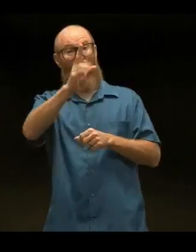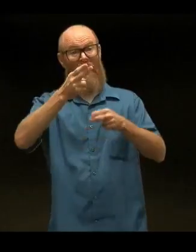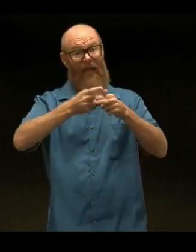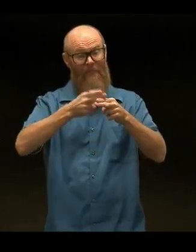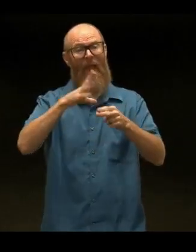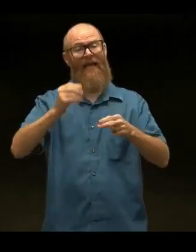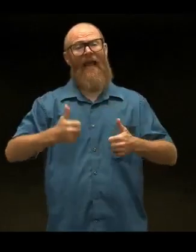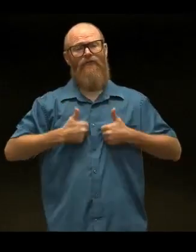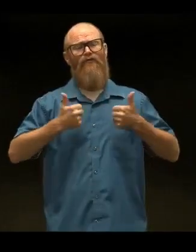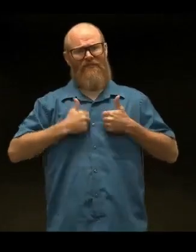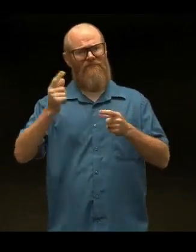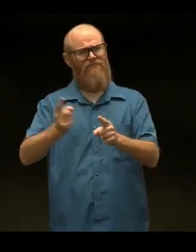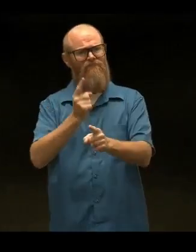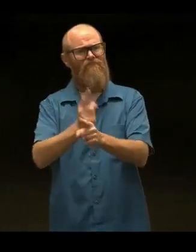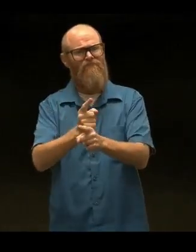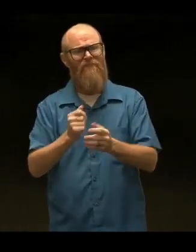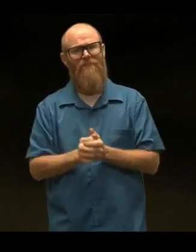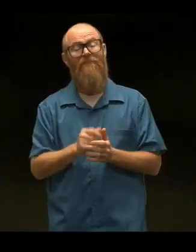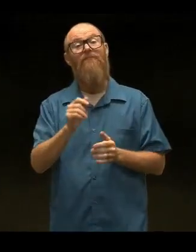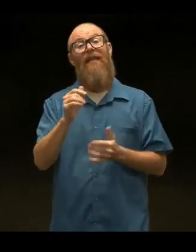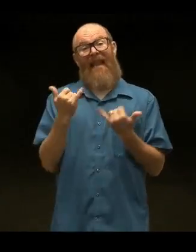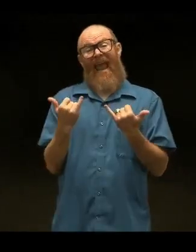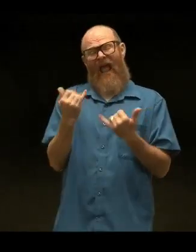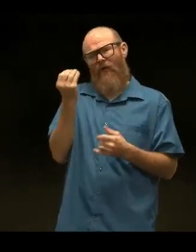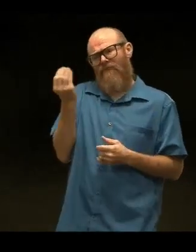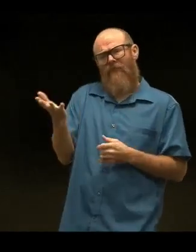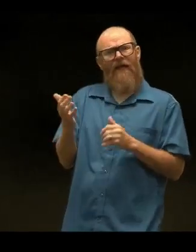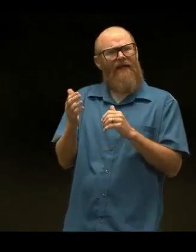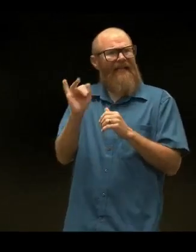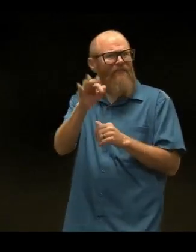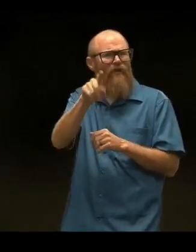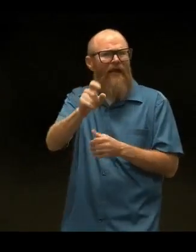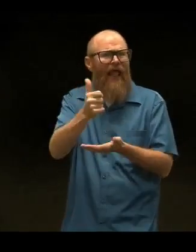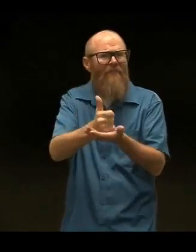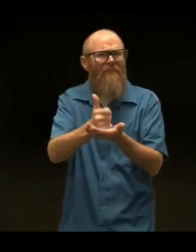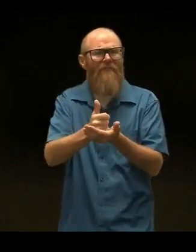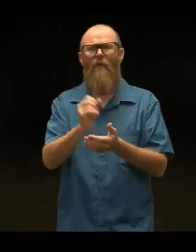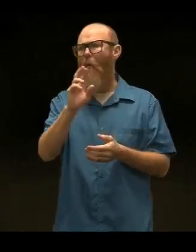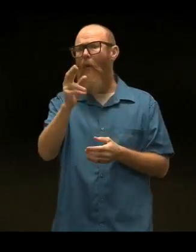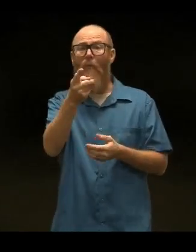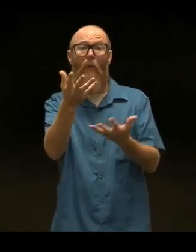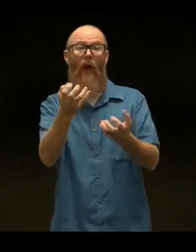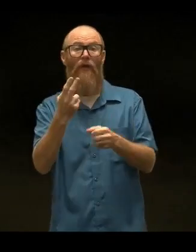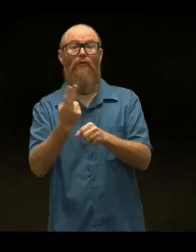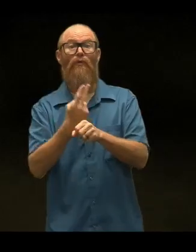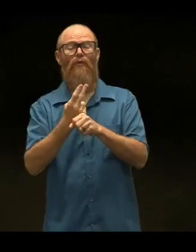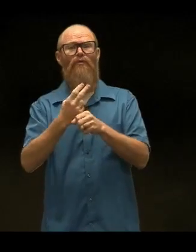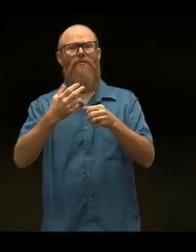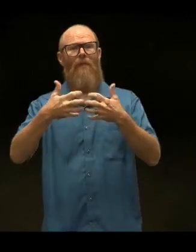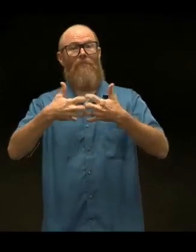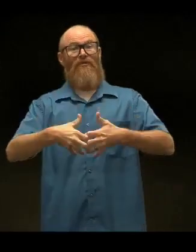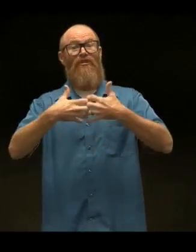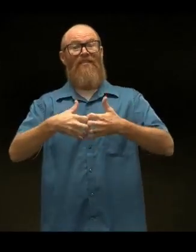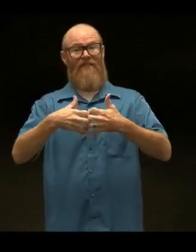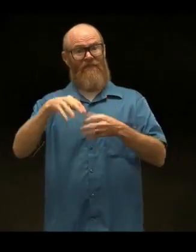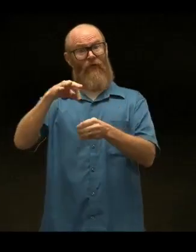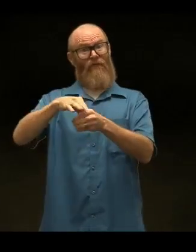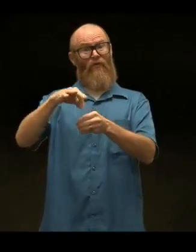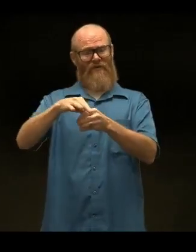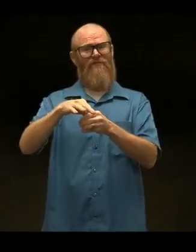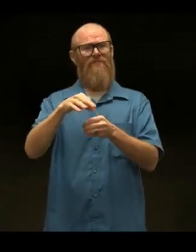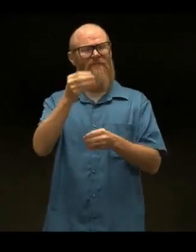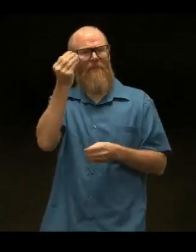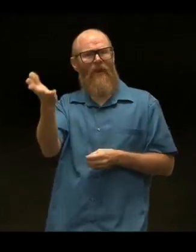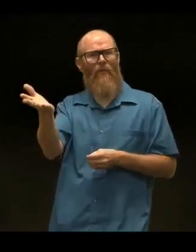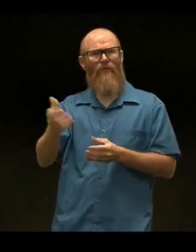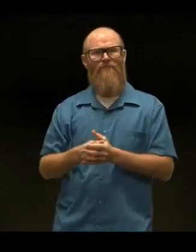address. At this time, let the poll worker know how they can help you and if you would like to use a voting machine. Can I use one of the